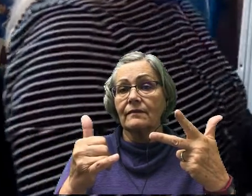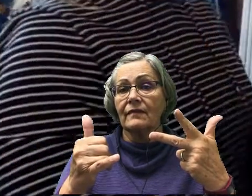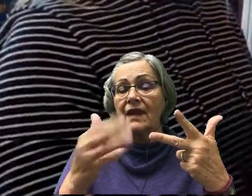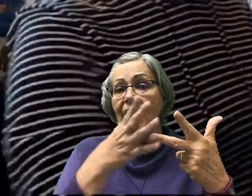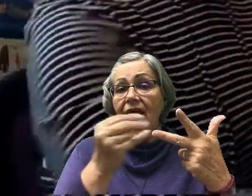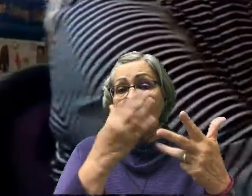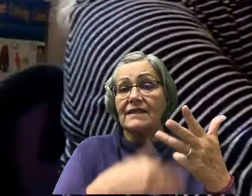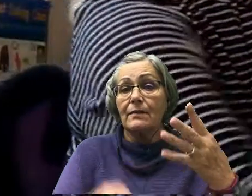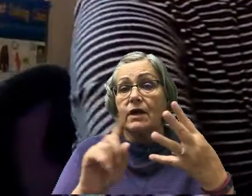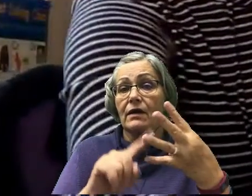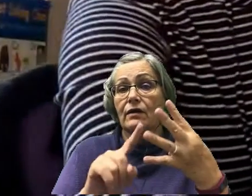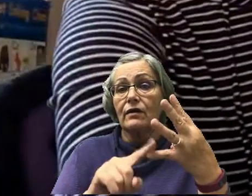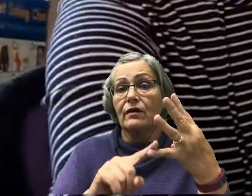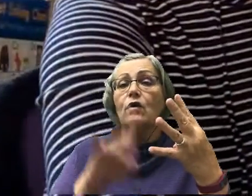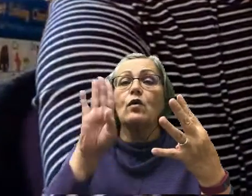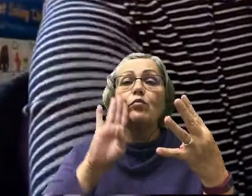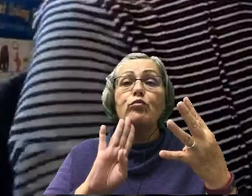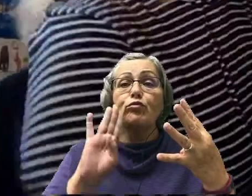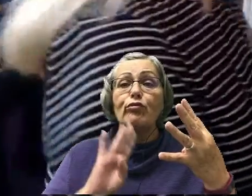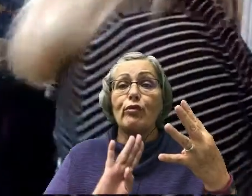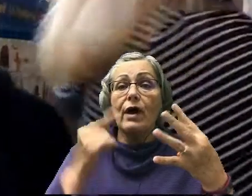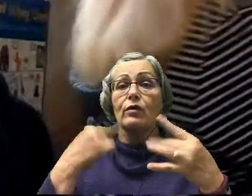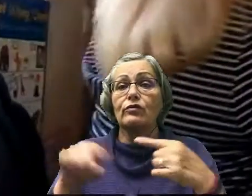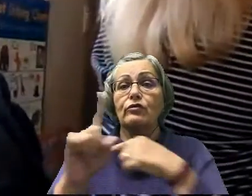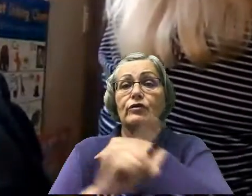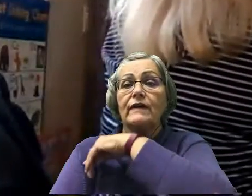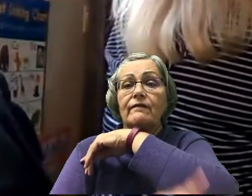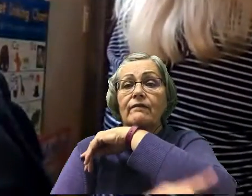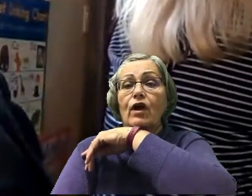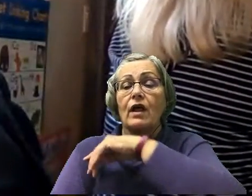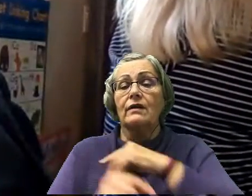And some are even brown in the fall.